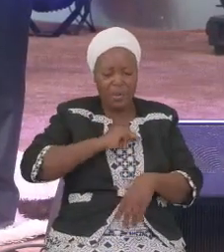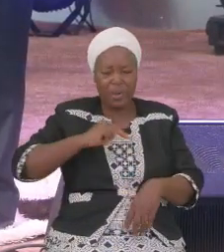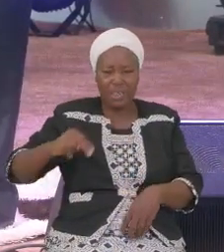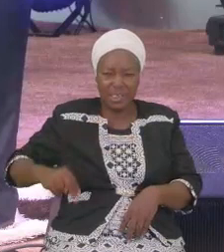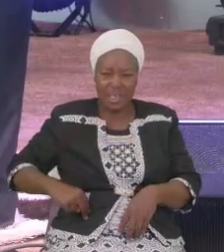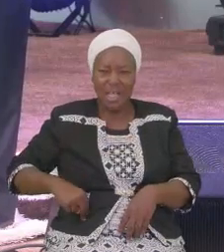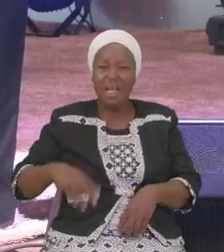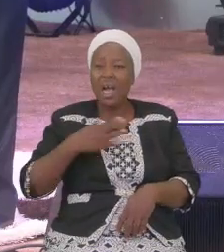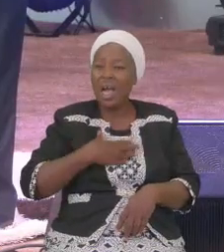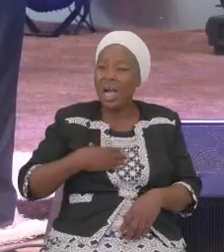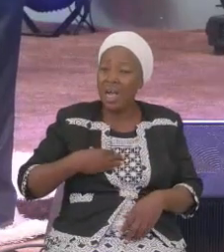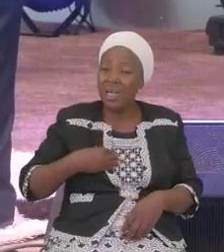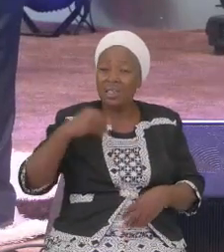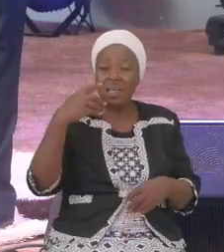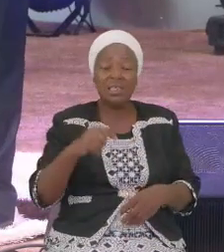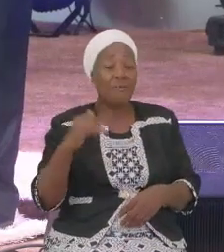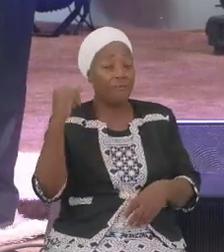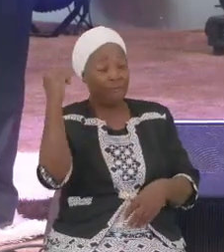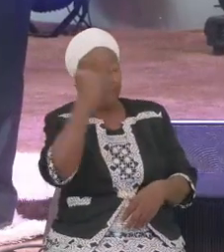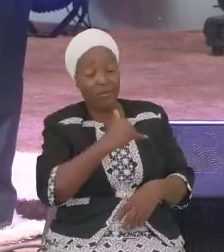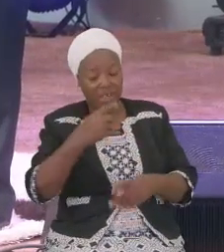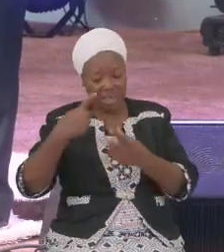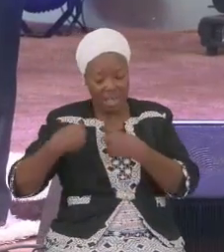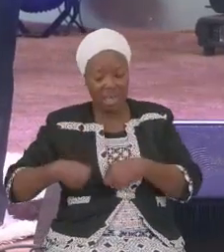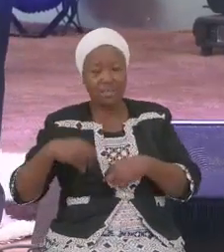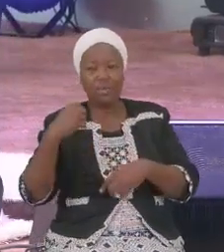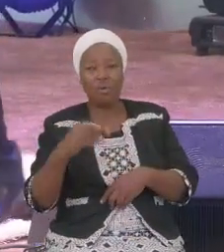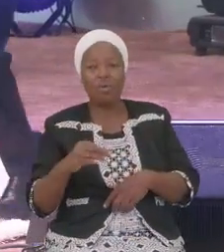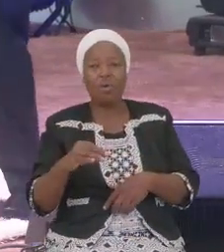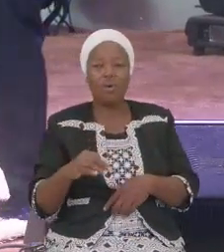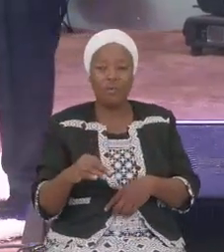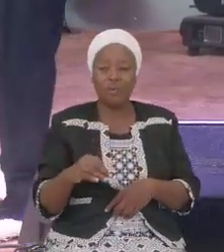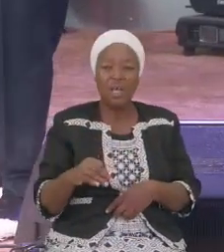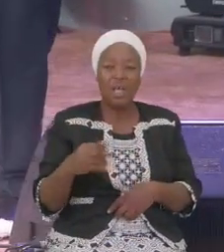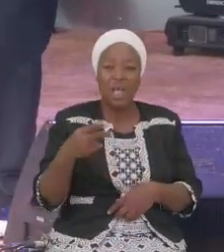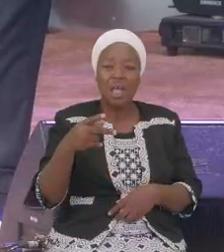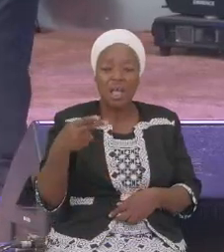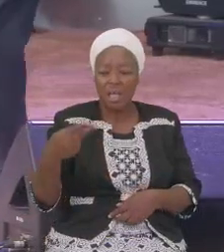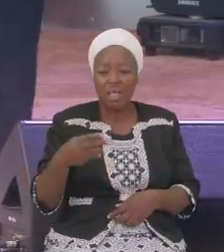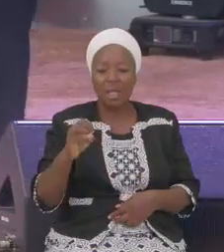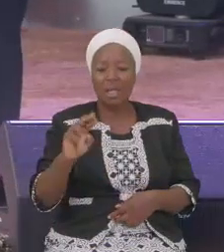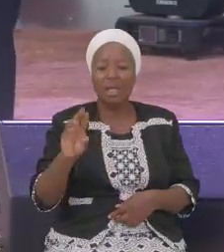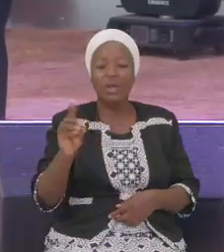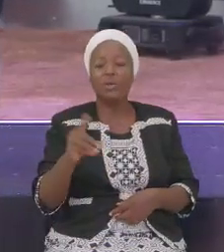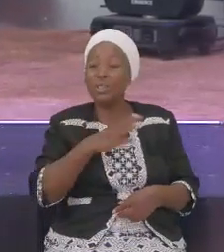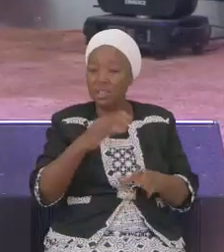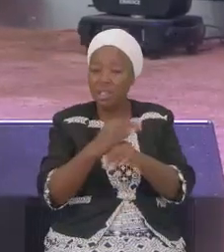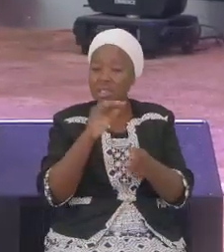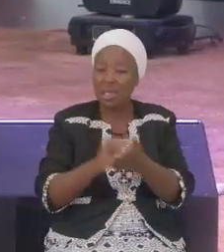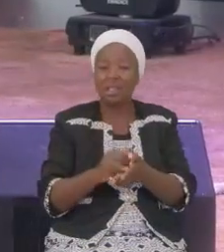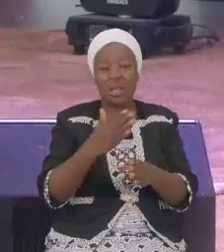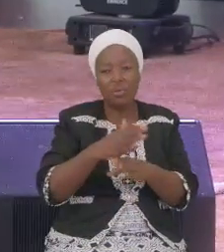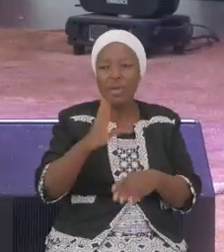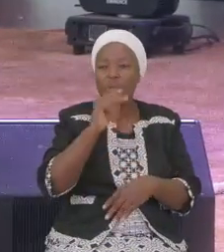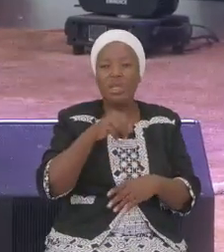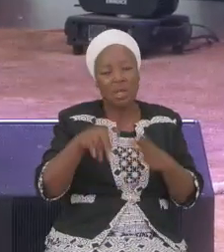Nebuchadnezzar and the foolish heart of Herod. He takes that away. Being in covenant with the Lord,